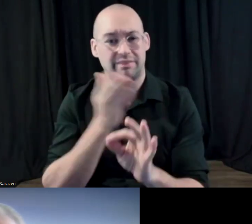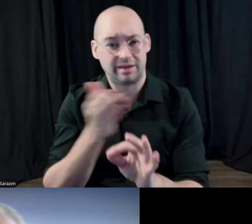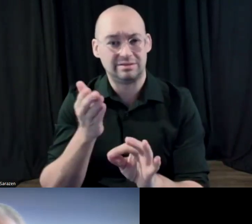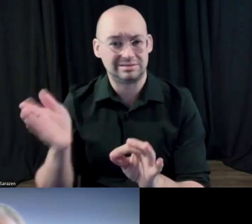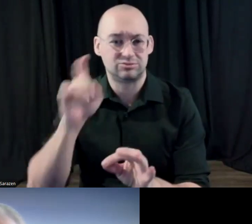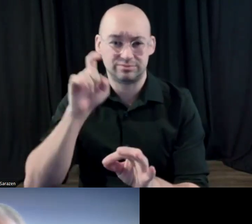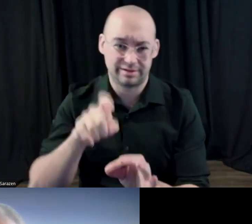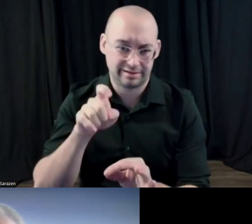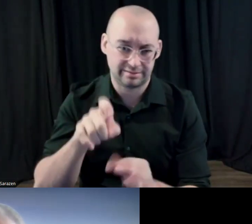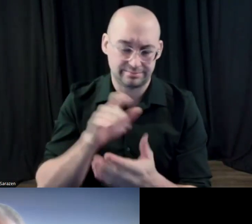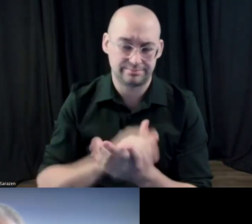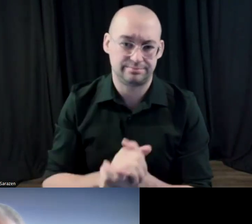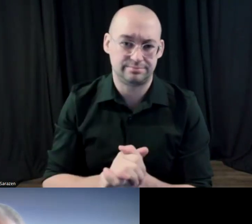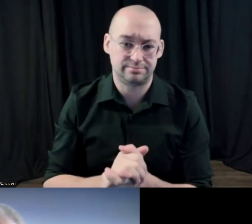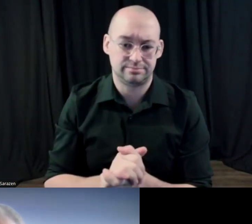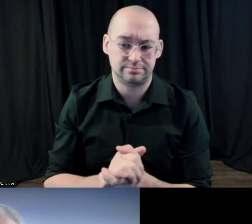need.